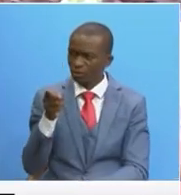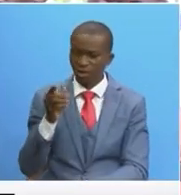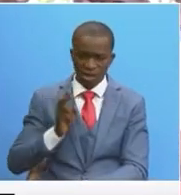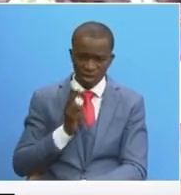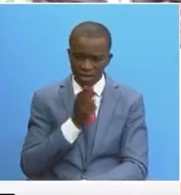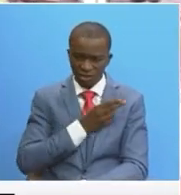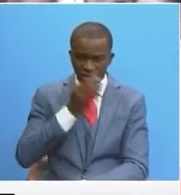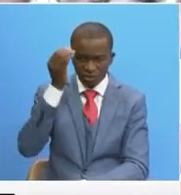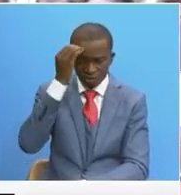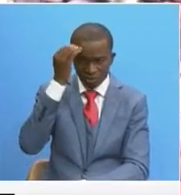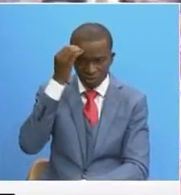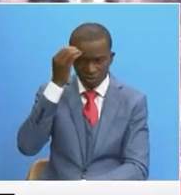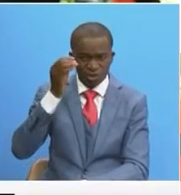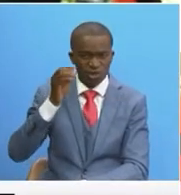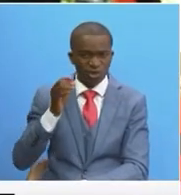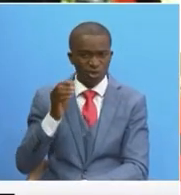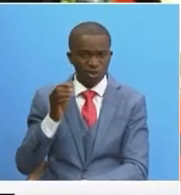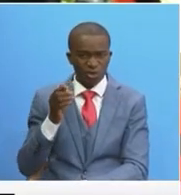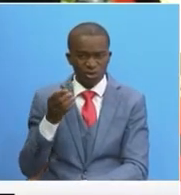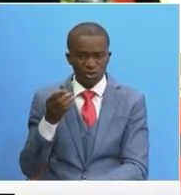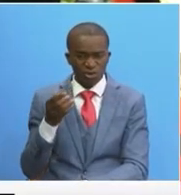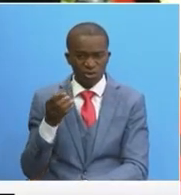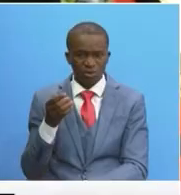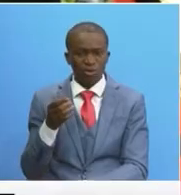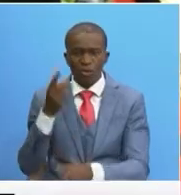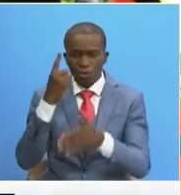invaluable impact you have in our lives.